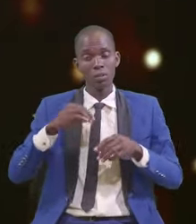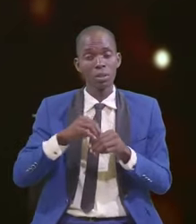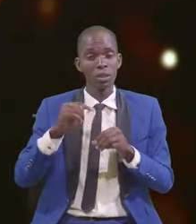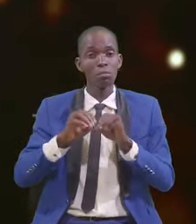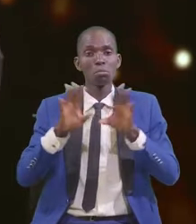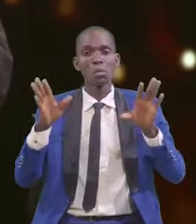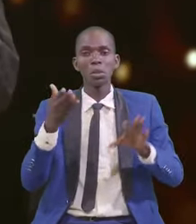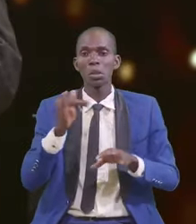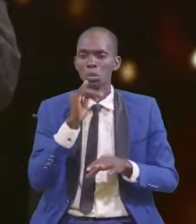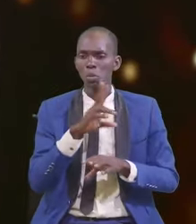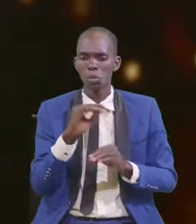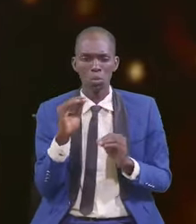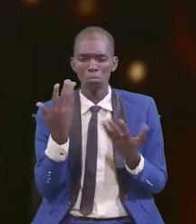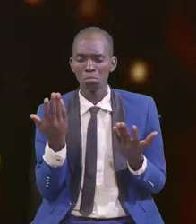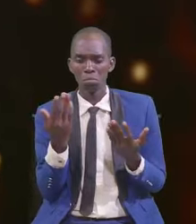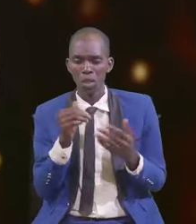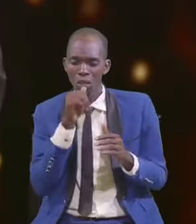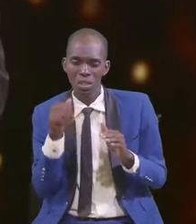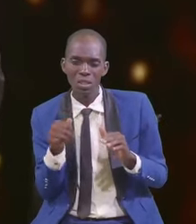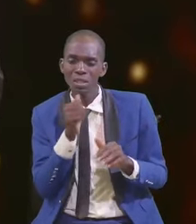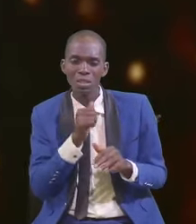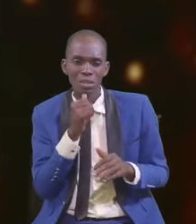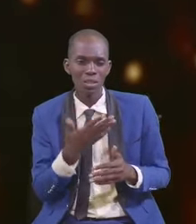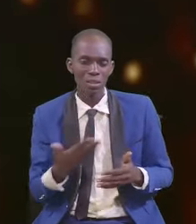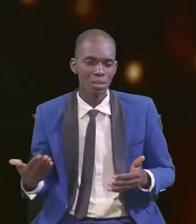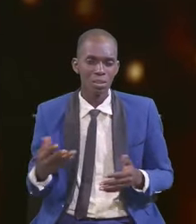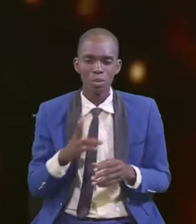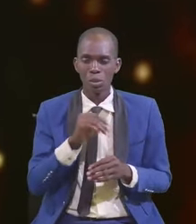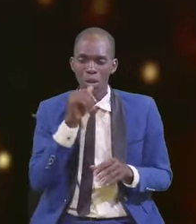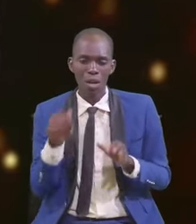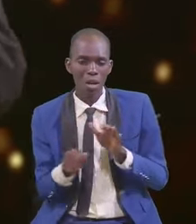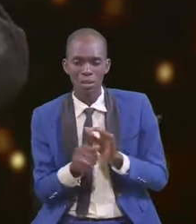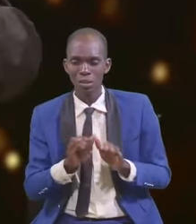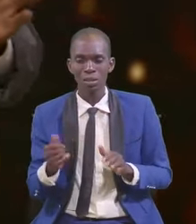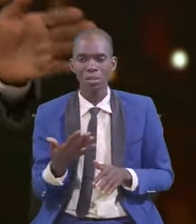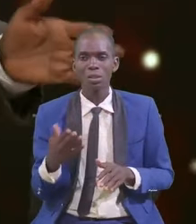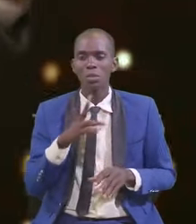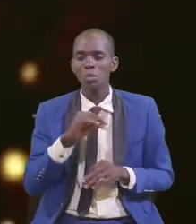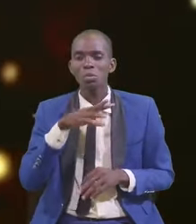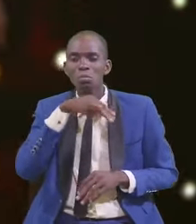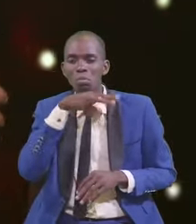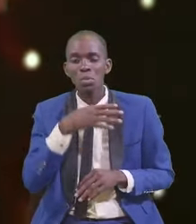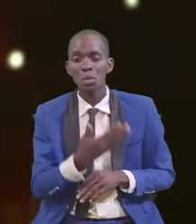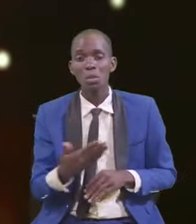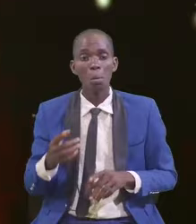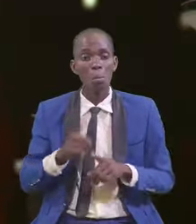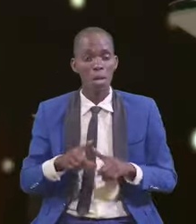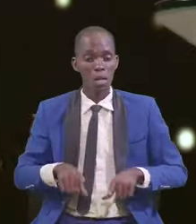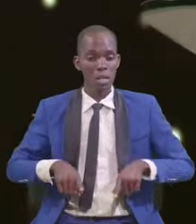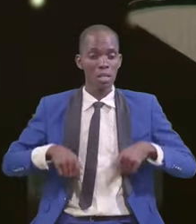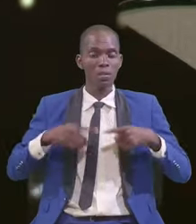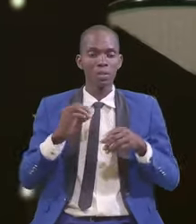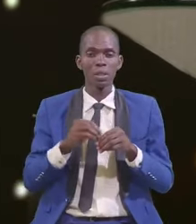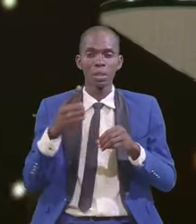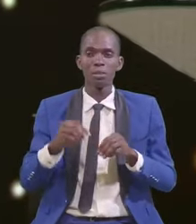there was no Shady sin there was no secret sin there was no dark spot he lead the